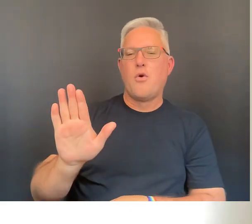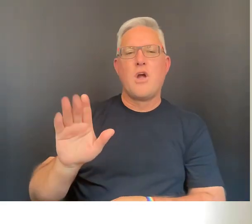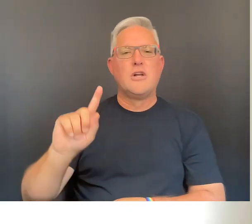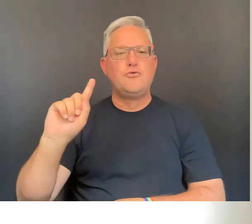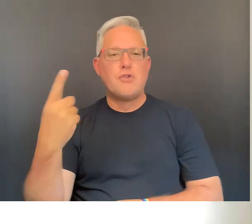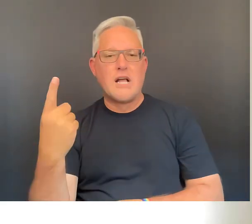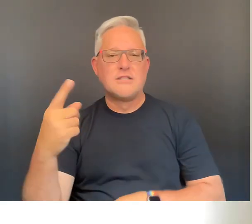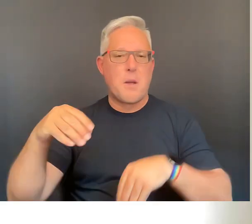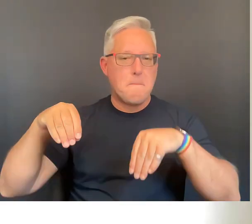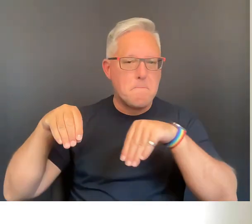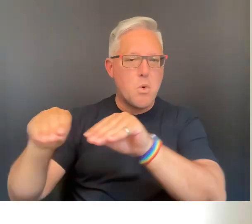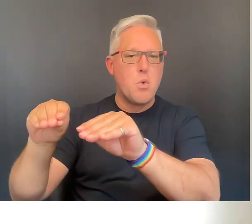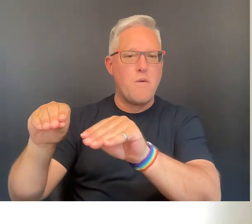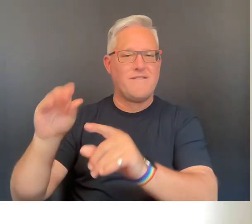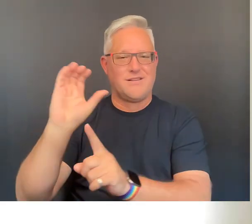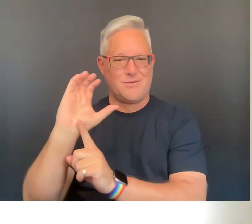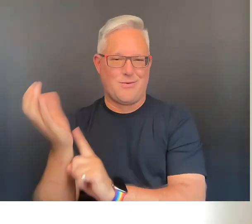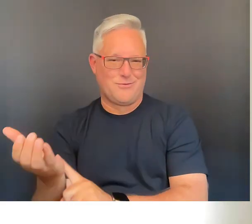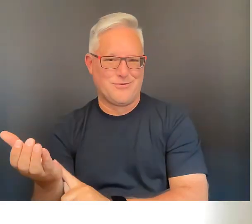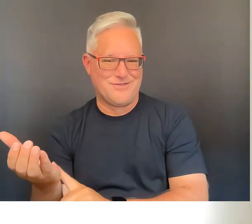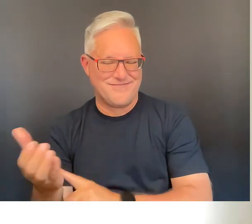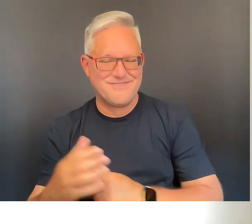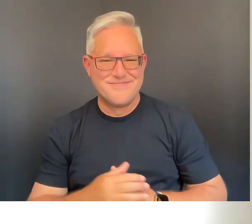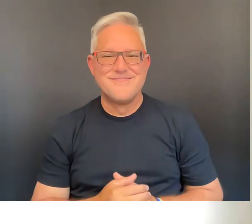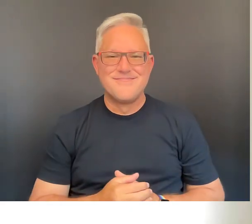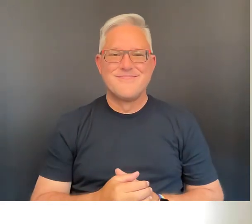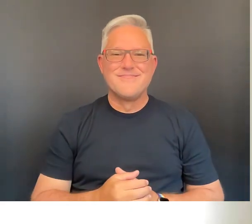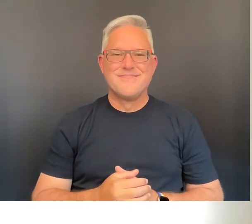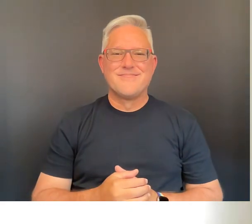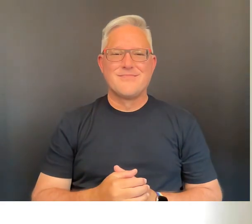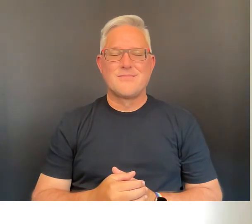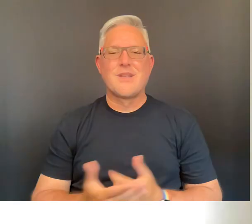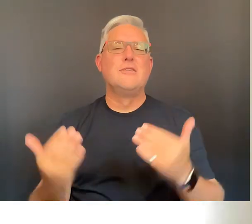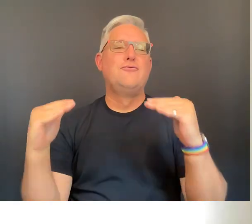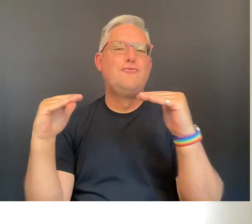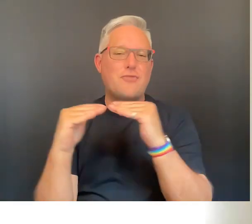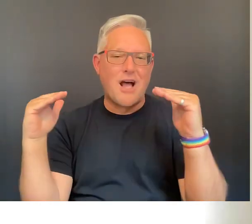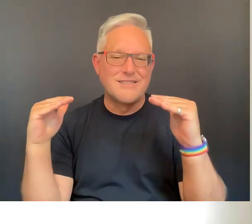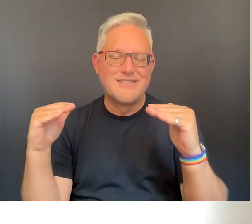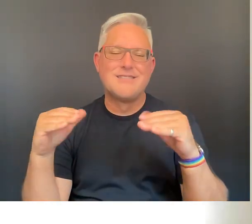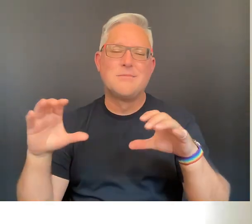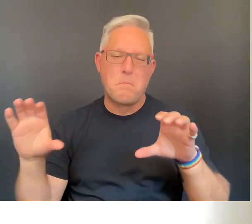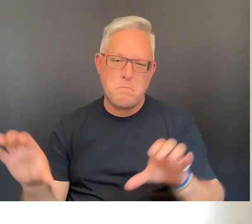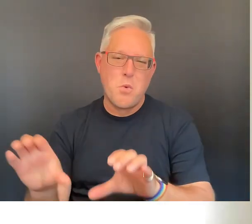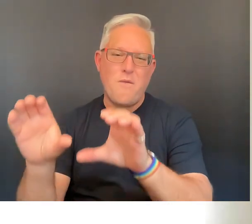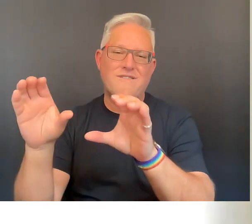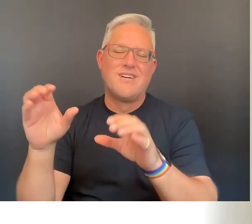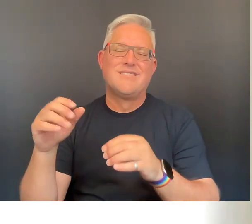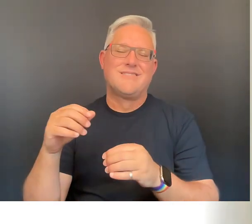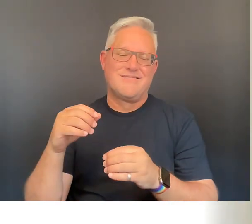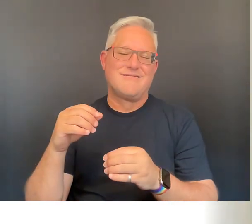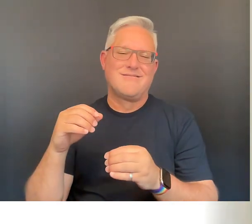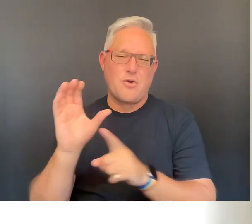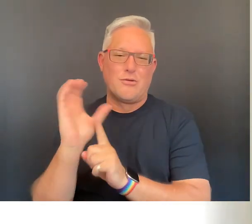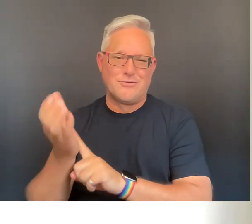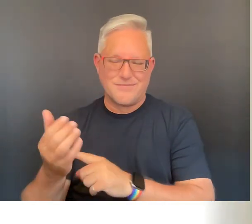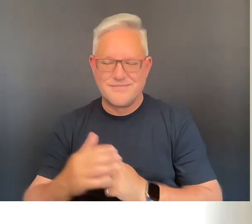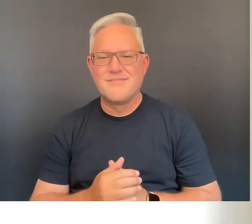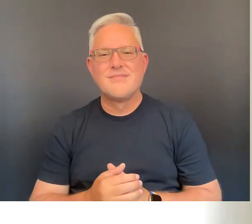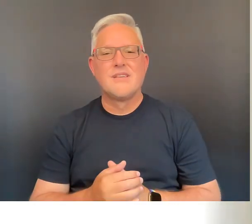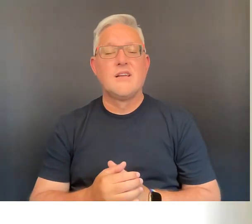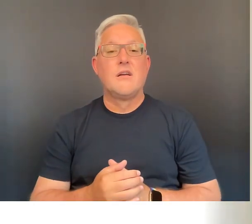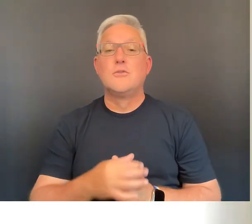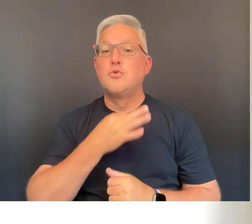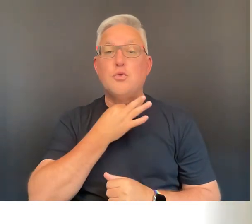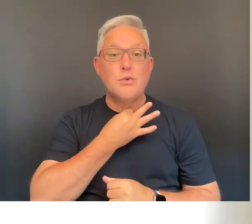Just Move culture. And so you can learn more about our team too on our Minneapolis